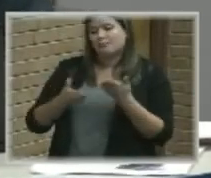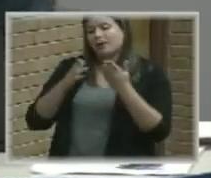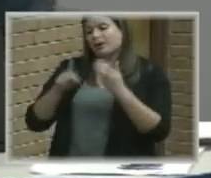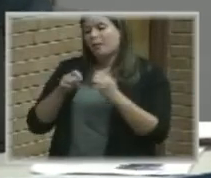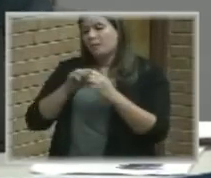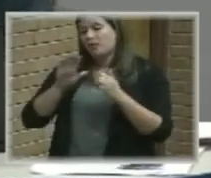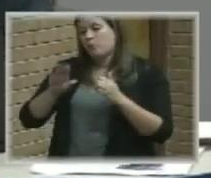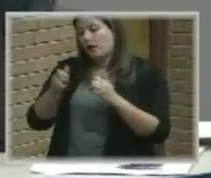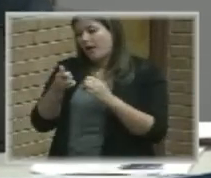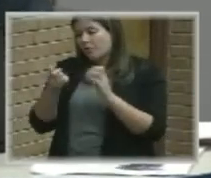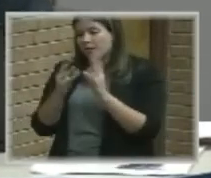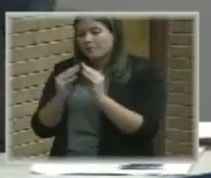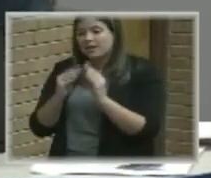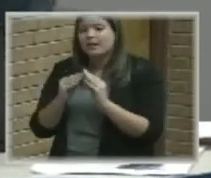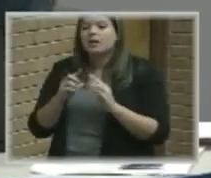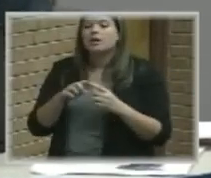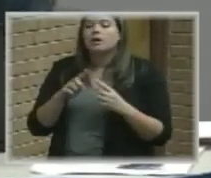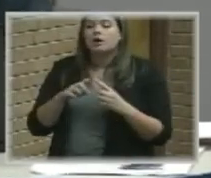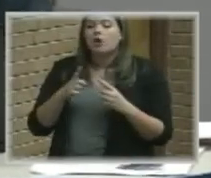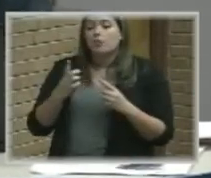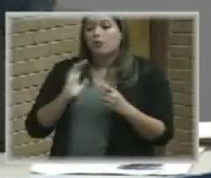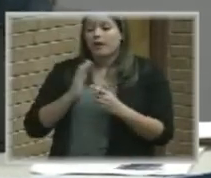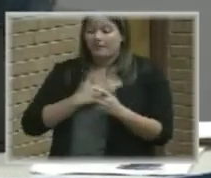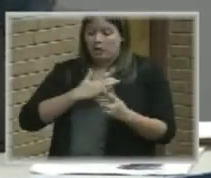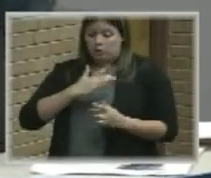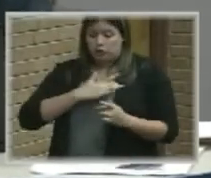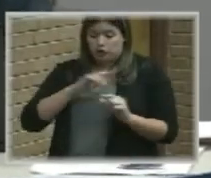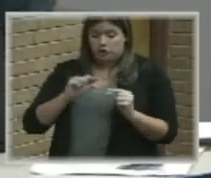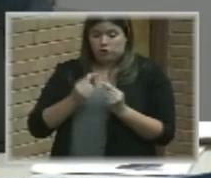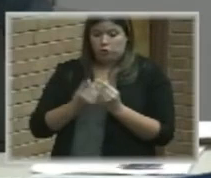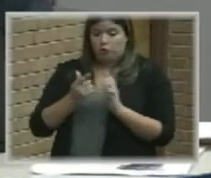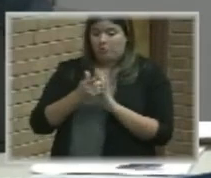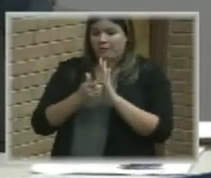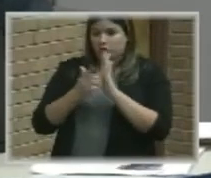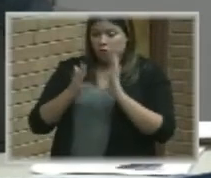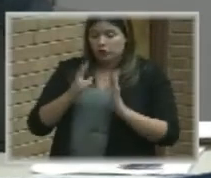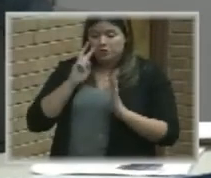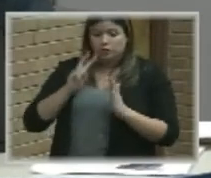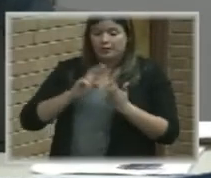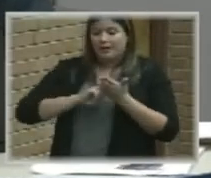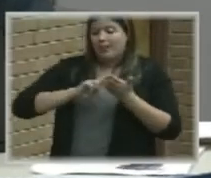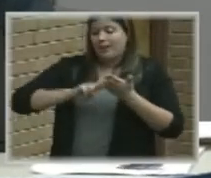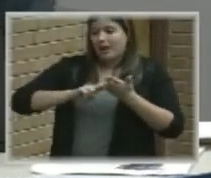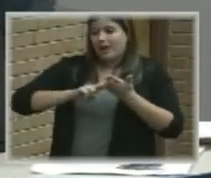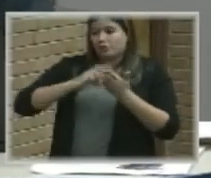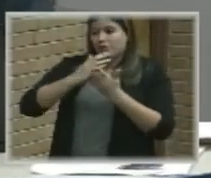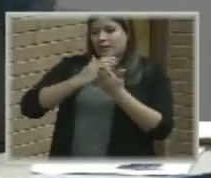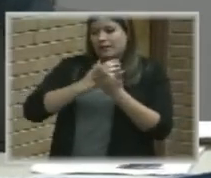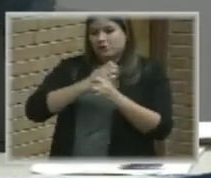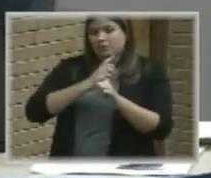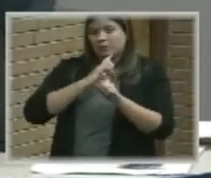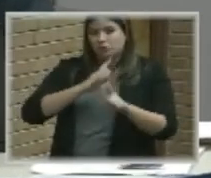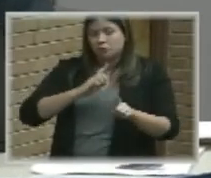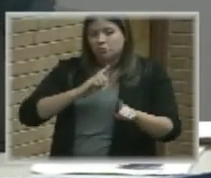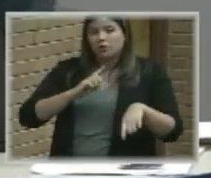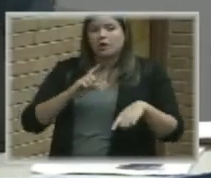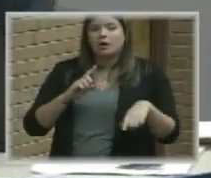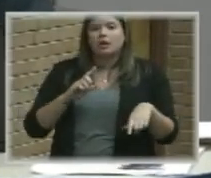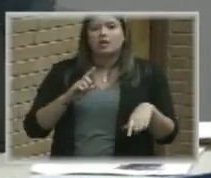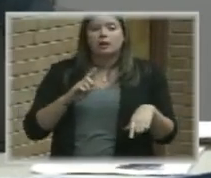one of our main concerns as a group of attorneys looking at the contract was to make sure that